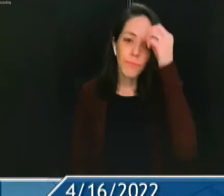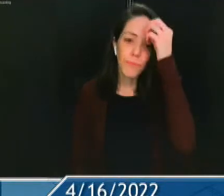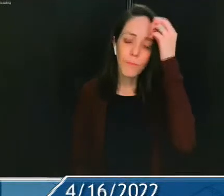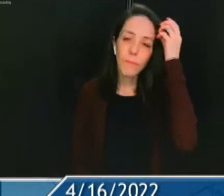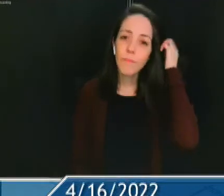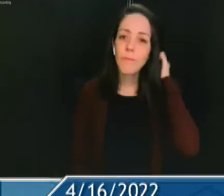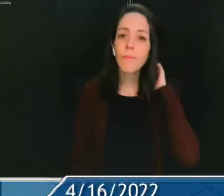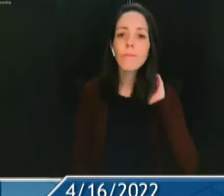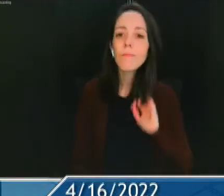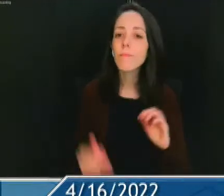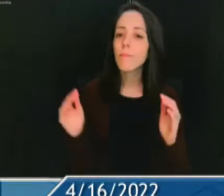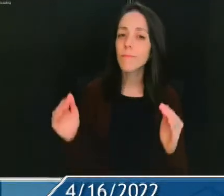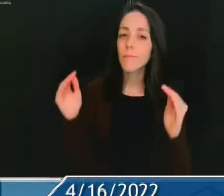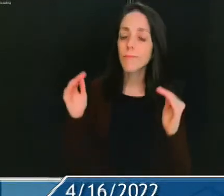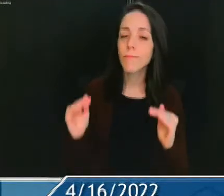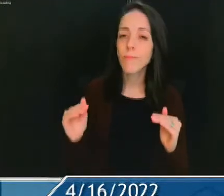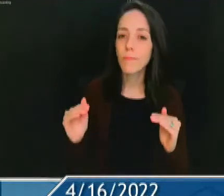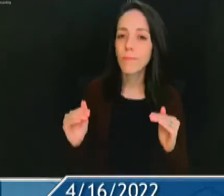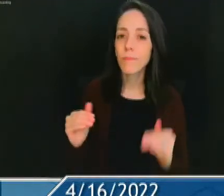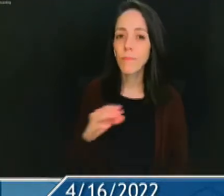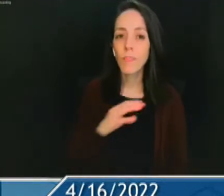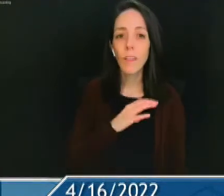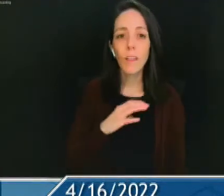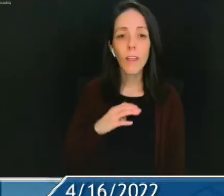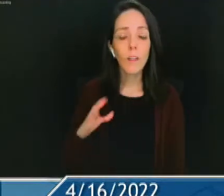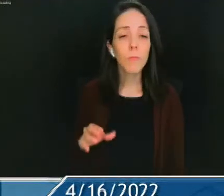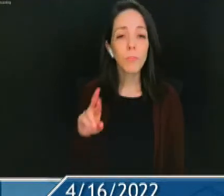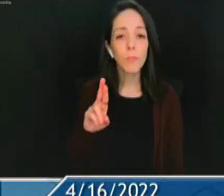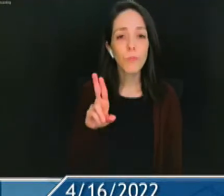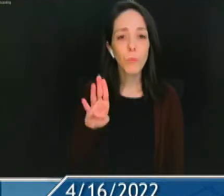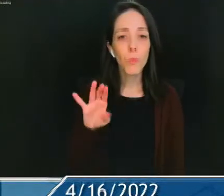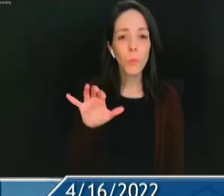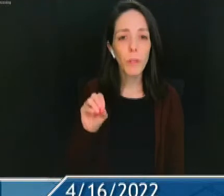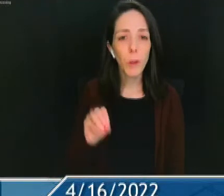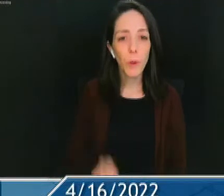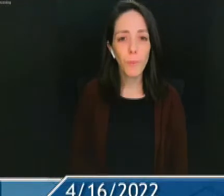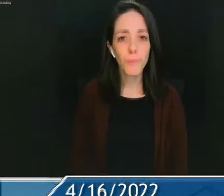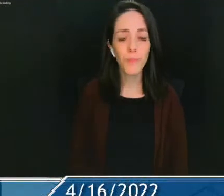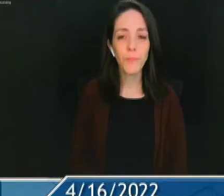Thank you. Next, we'll hear from Commissioner Rubio. Excuse me.